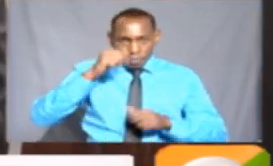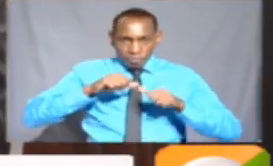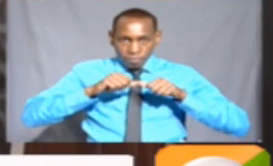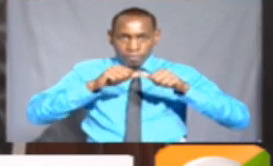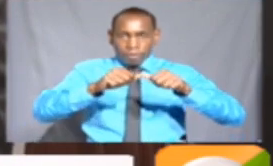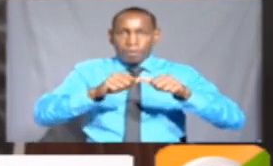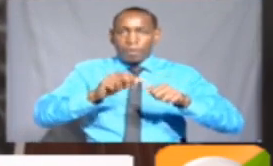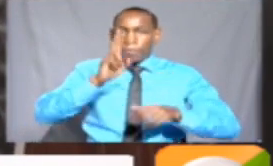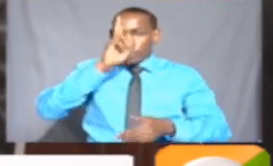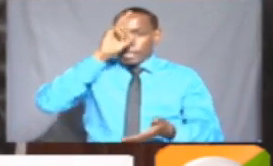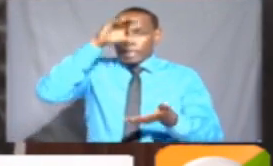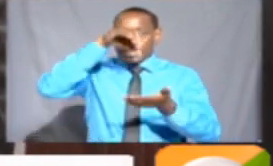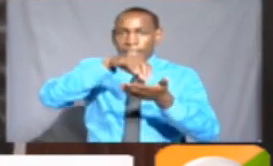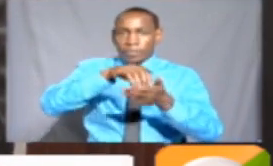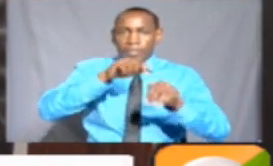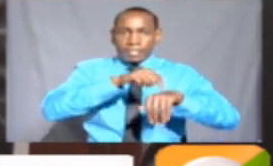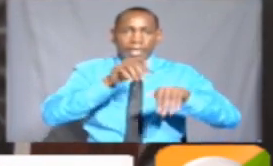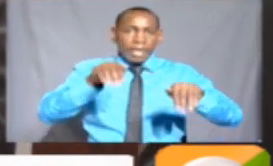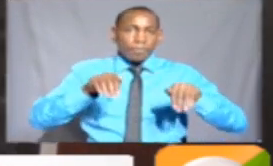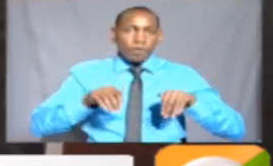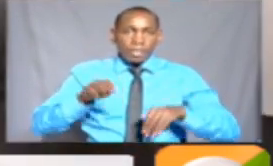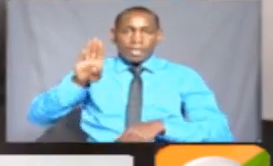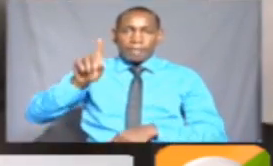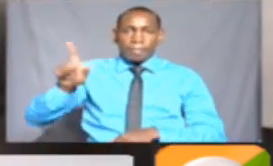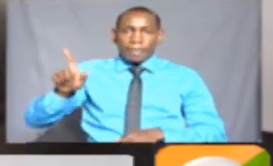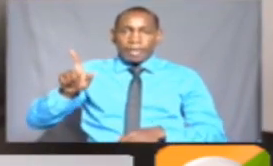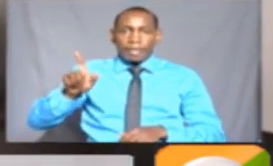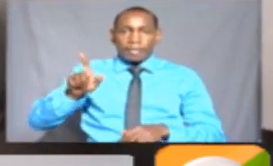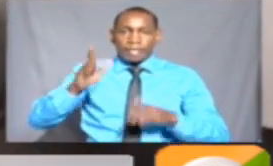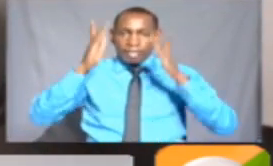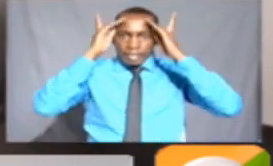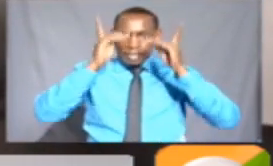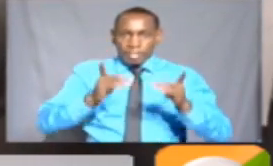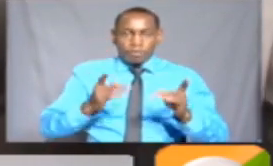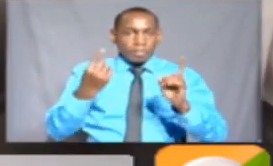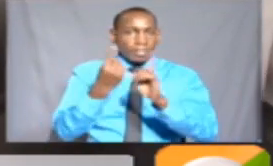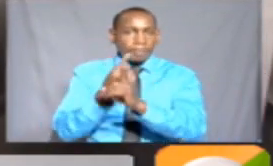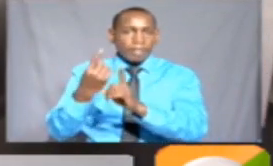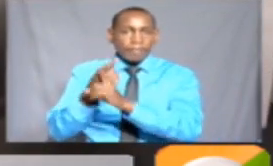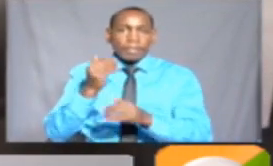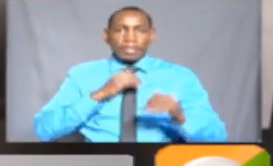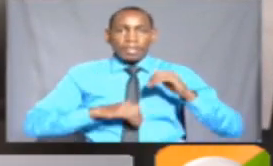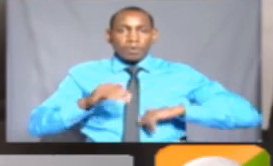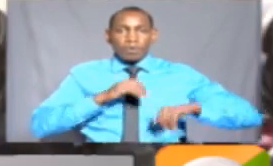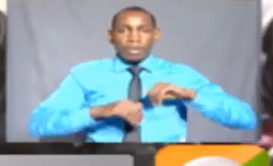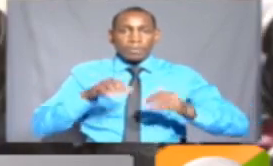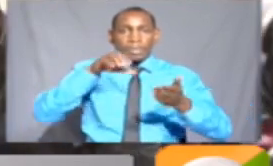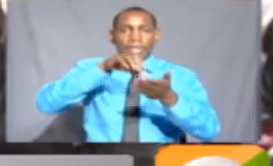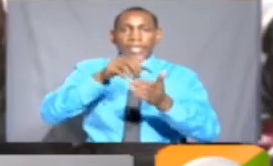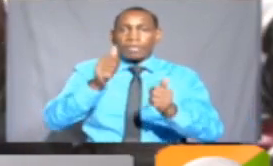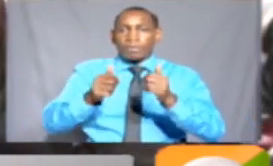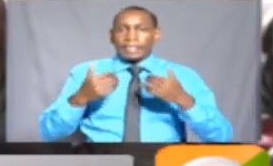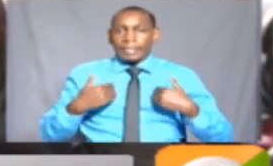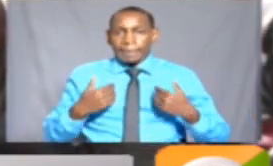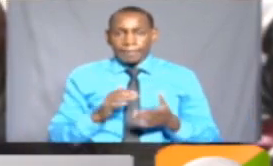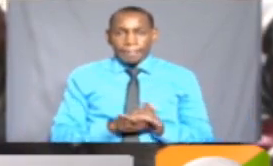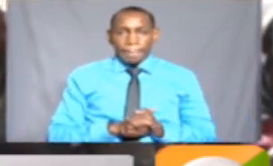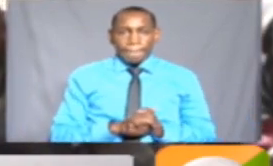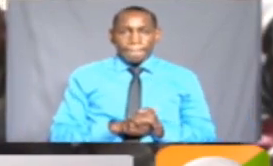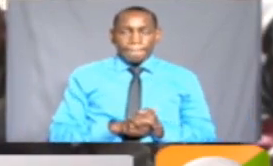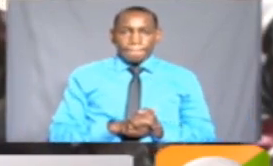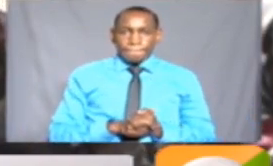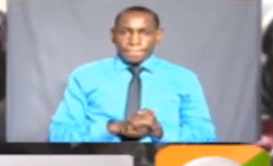Kilimani Police Station as he awaits a bail ruling in the multiple corruption offences facing him. And you're not aware the court